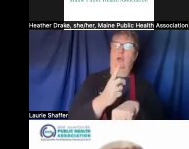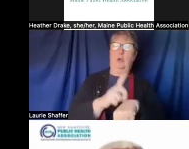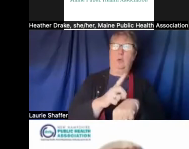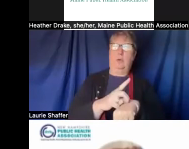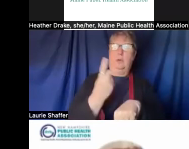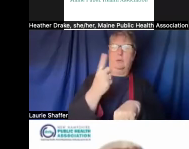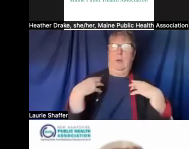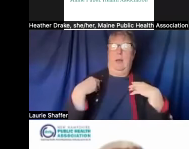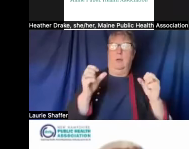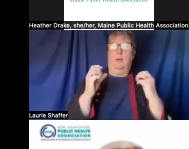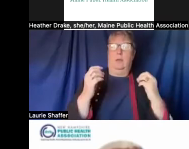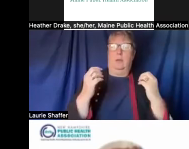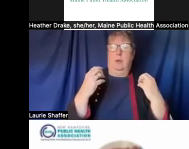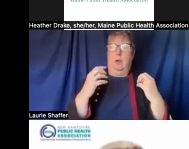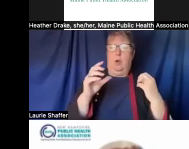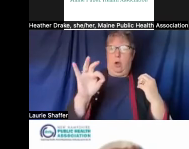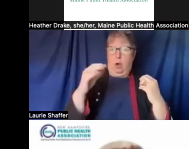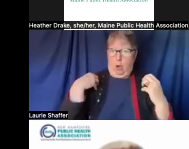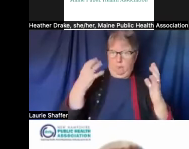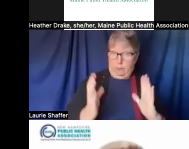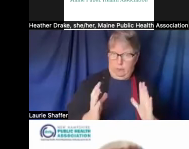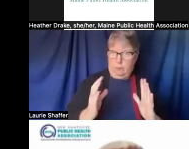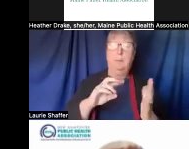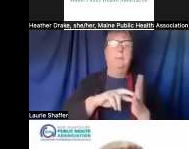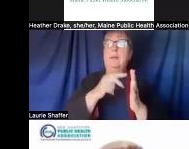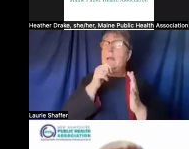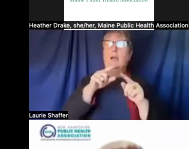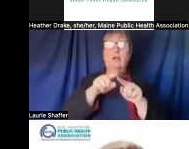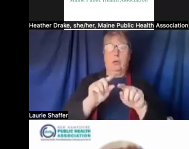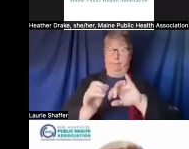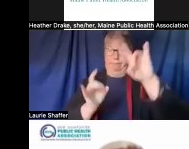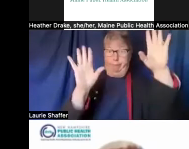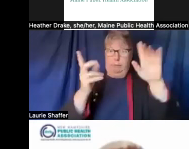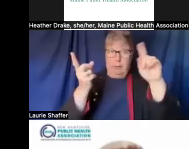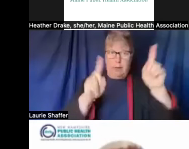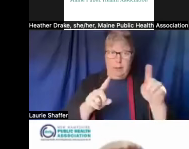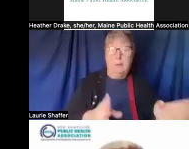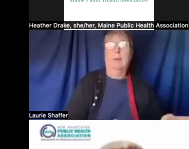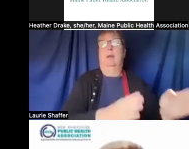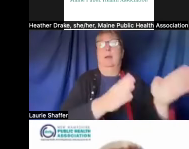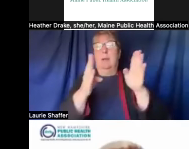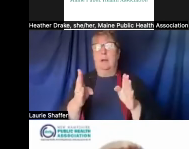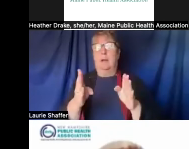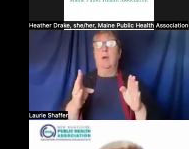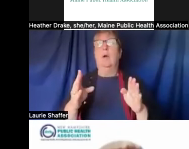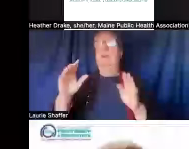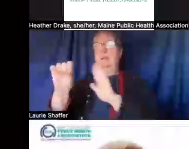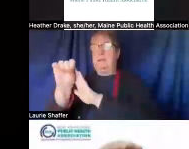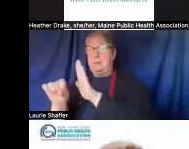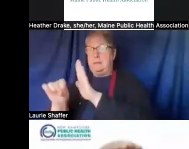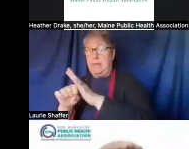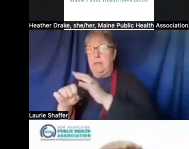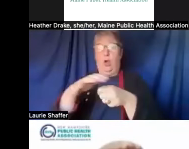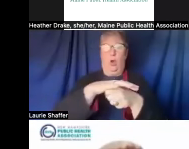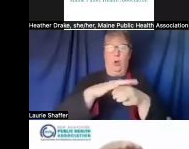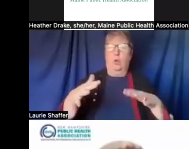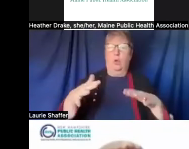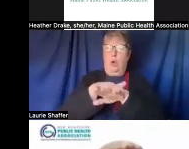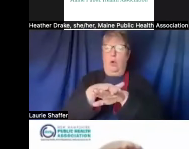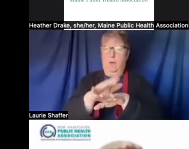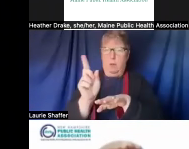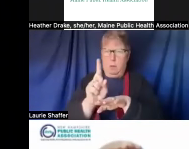officer. The second section is intended to provide an overview of the overlap of the work between the state and these local officials.